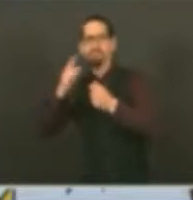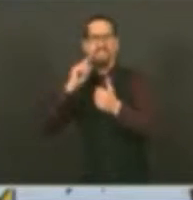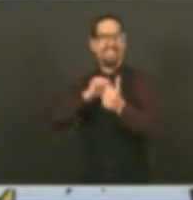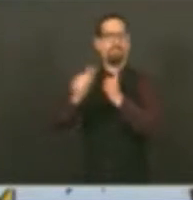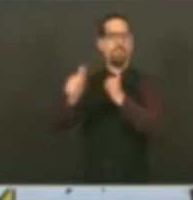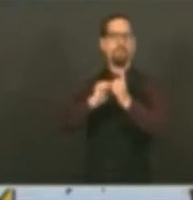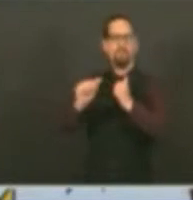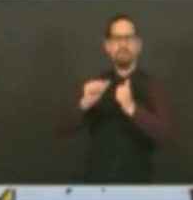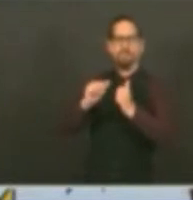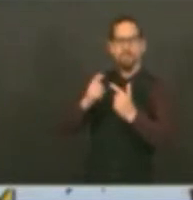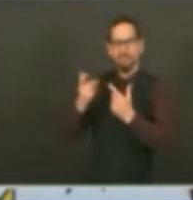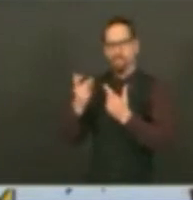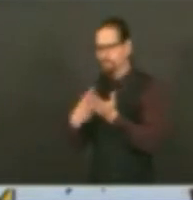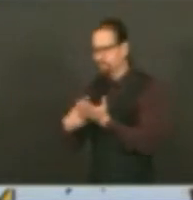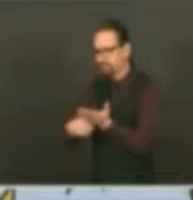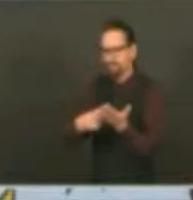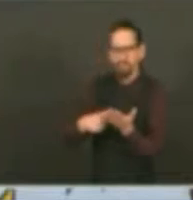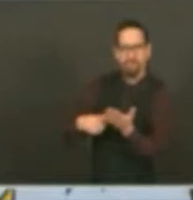going to come out with their own